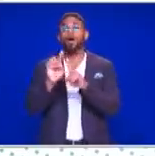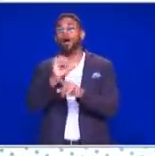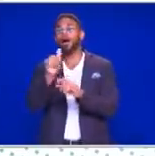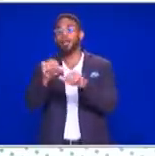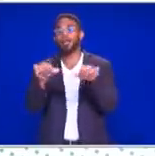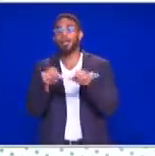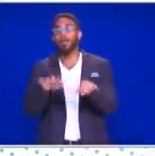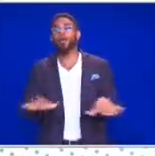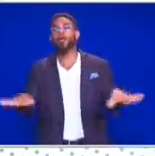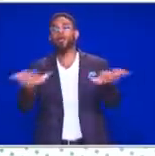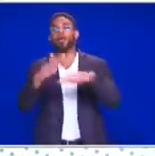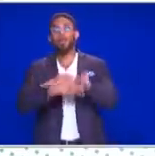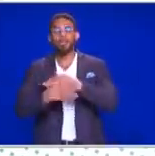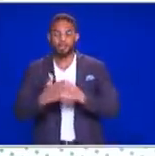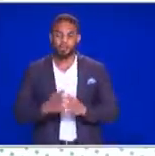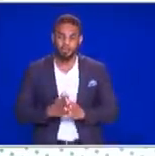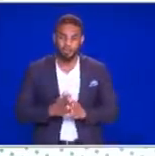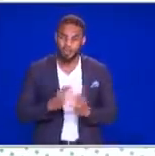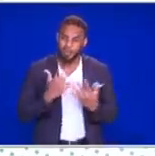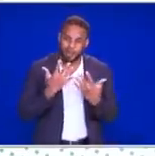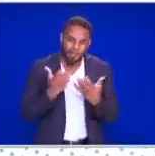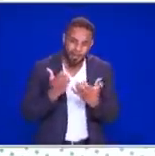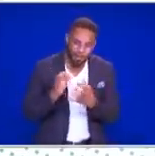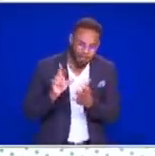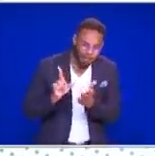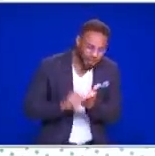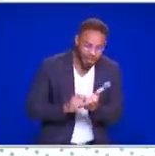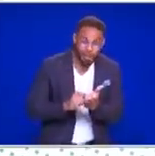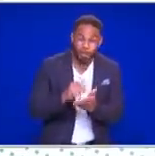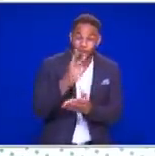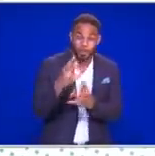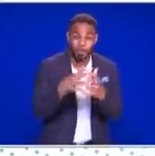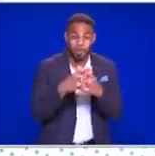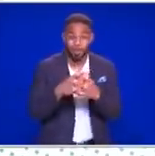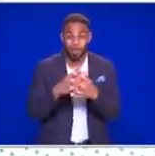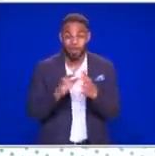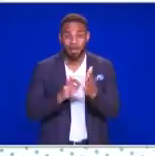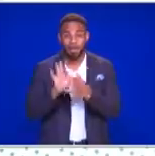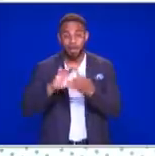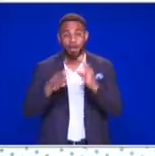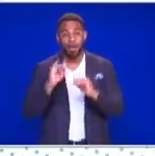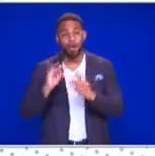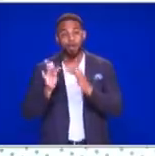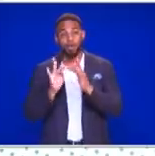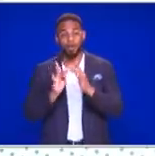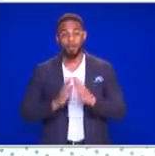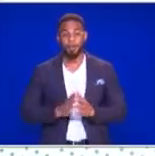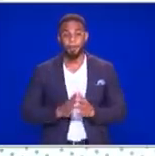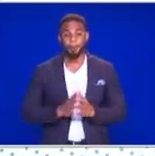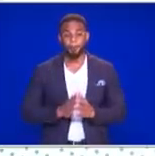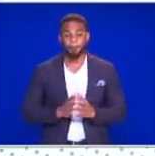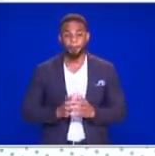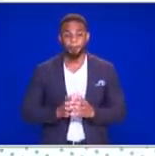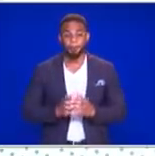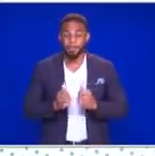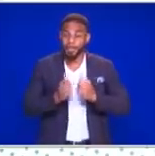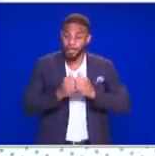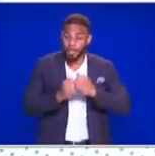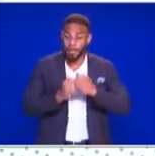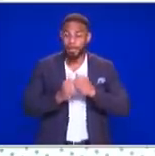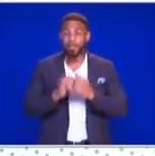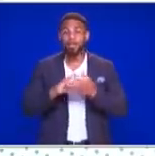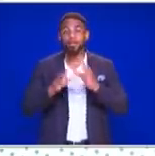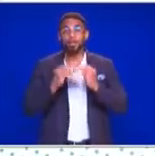other areas across the country, we just released 2 America Counts stories on our website. Together,